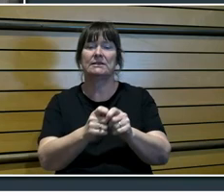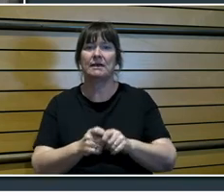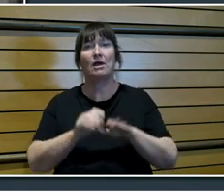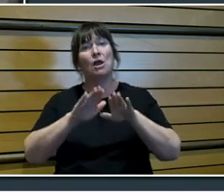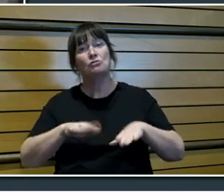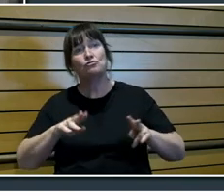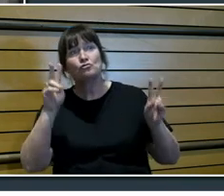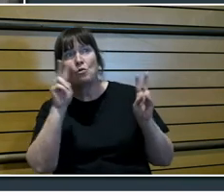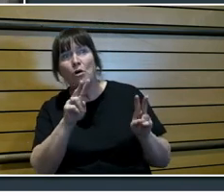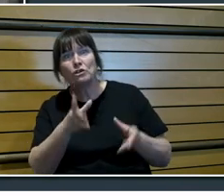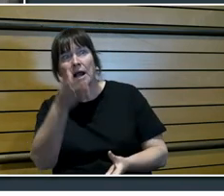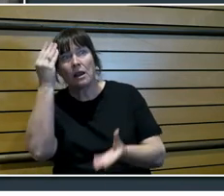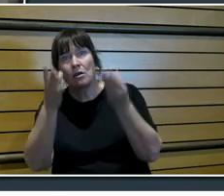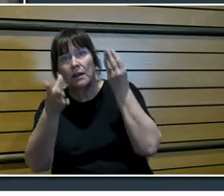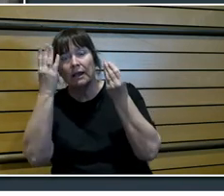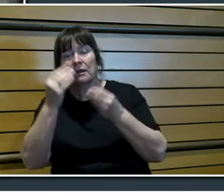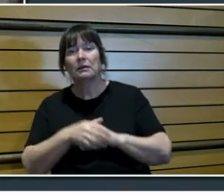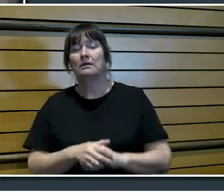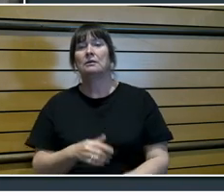learning, and so I'm thinking of